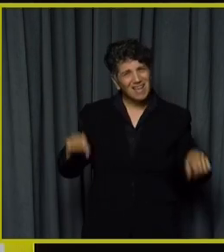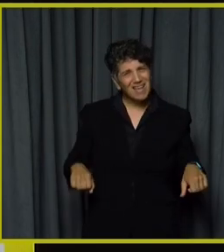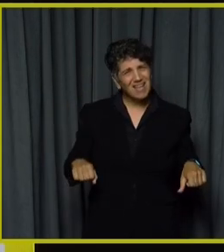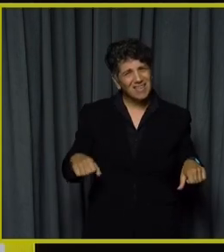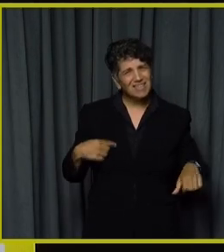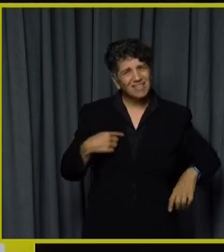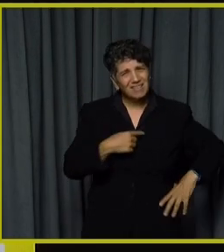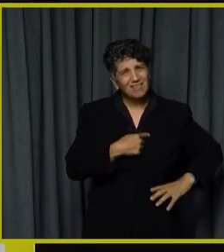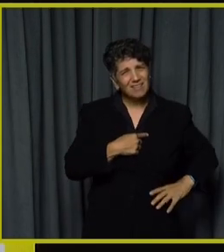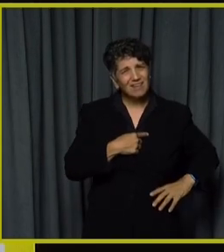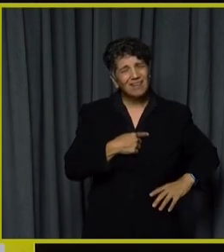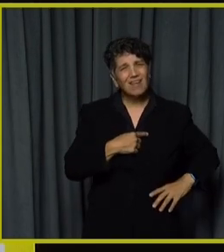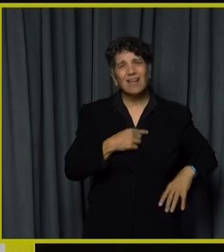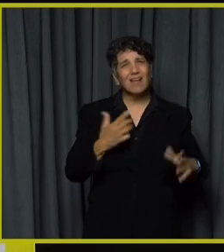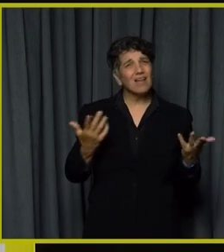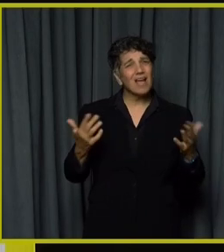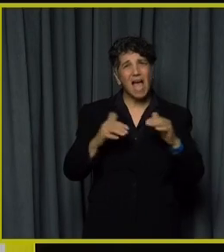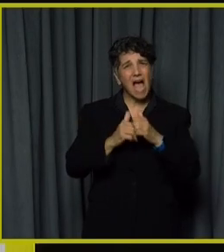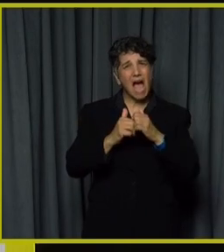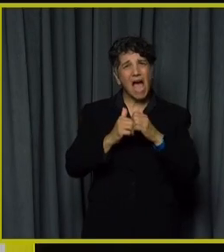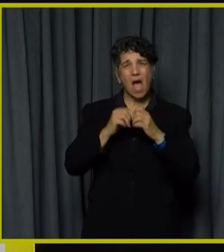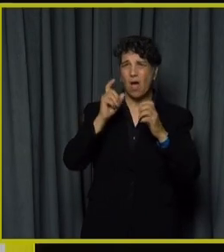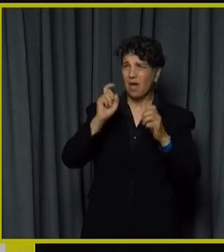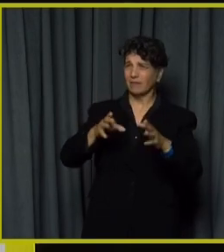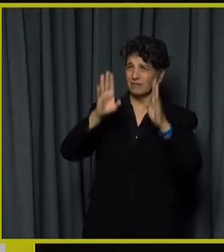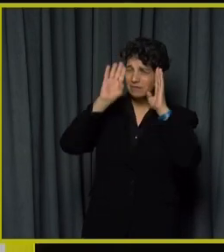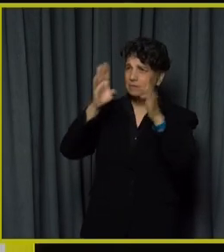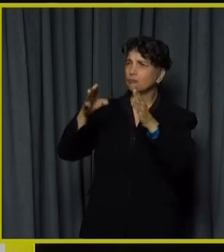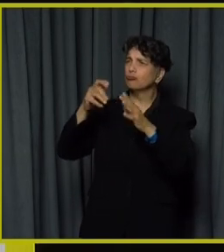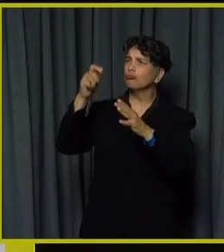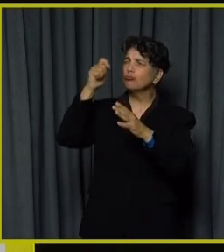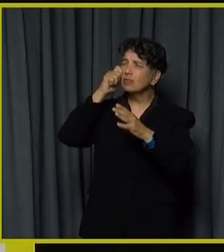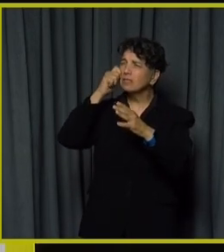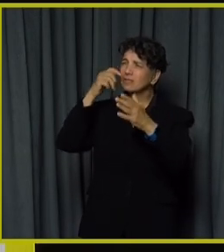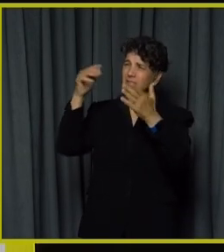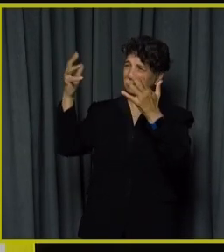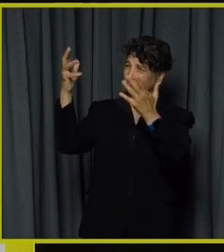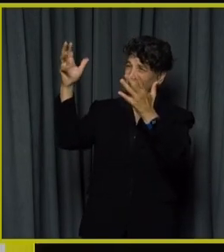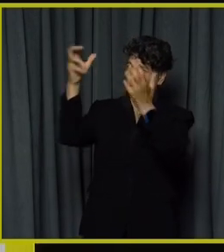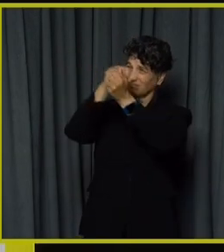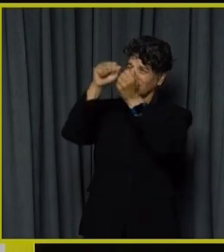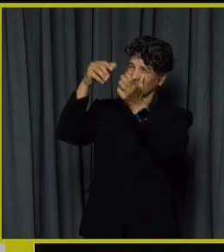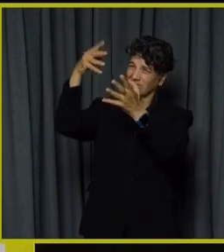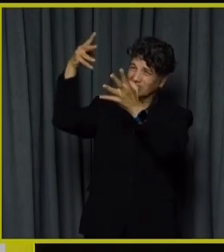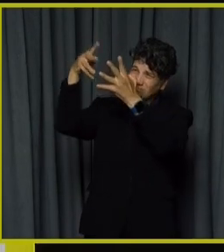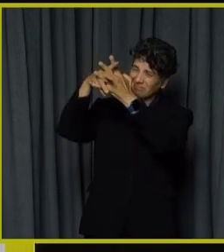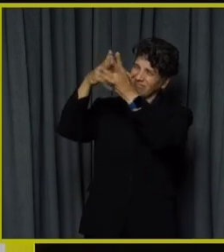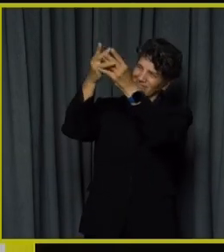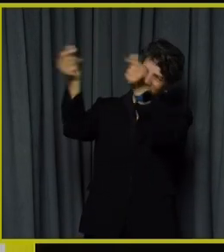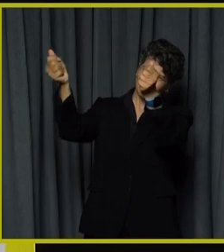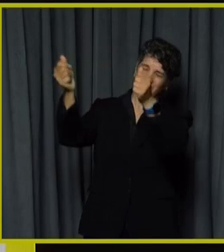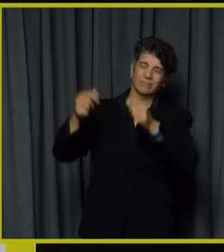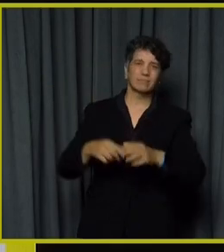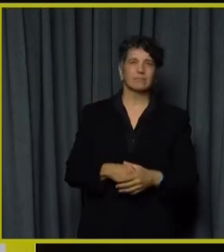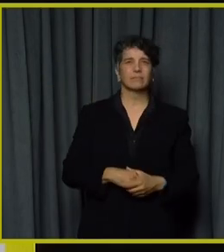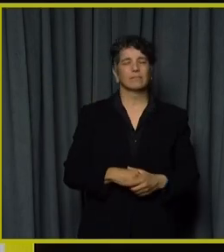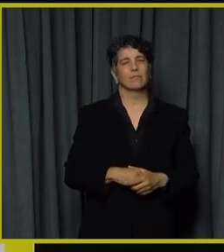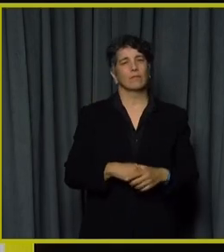racism, save the planet, and turn this war economy into a peace